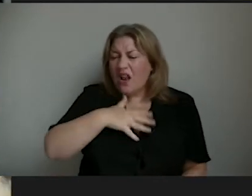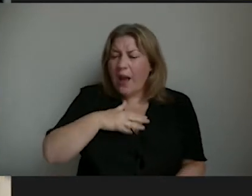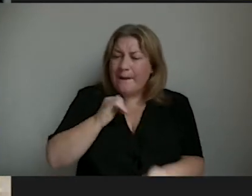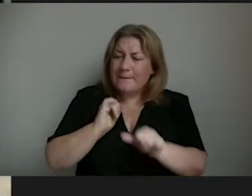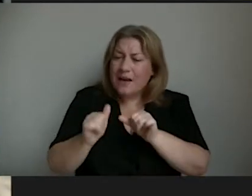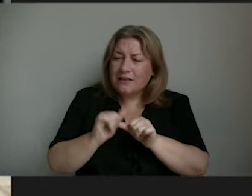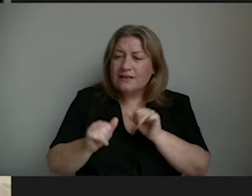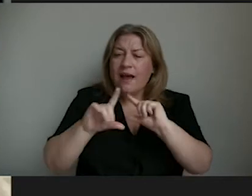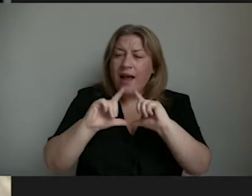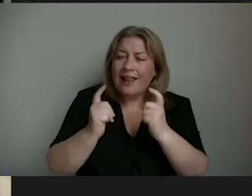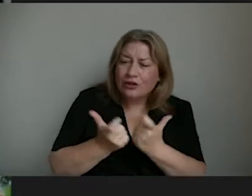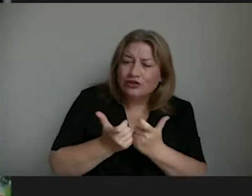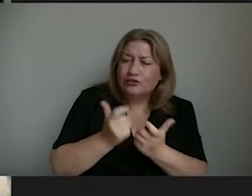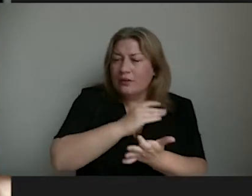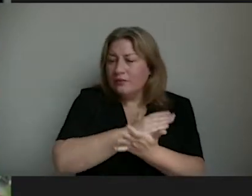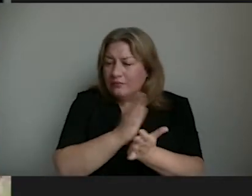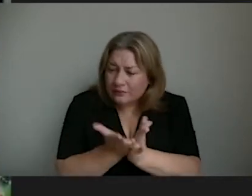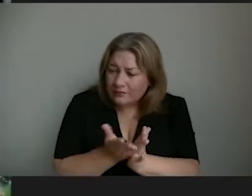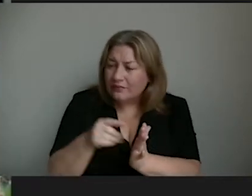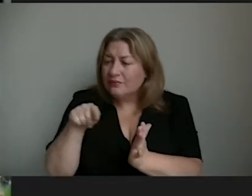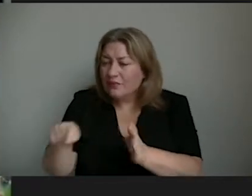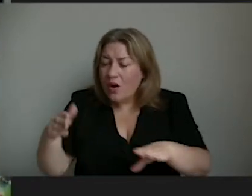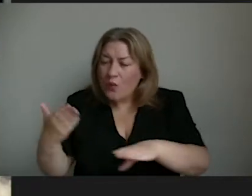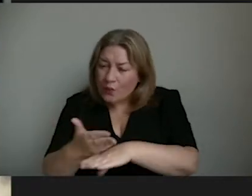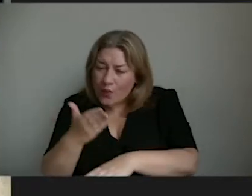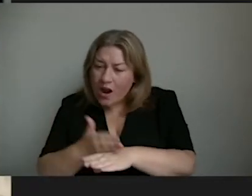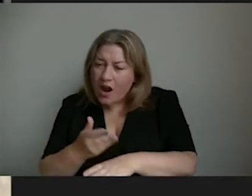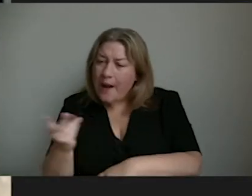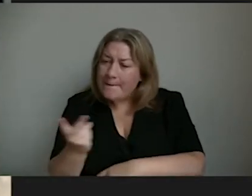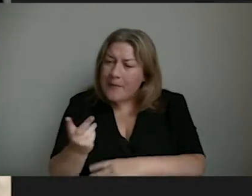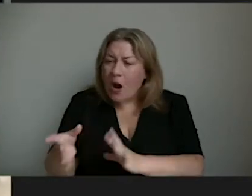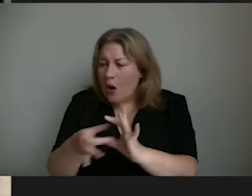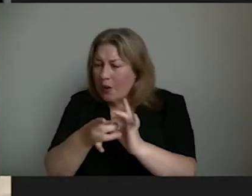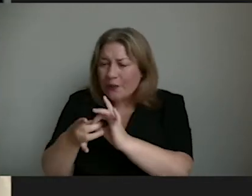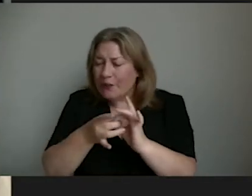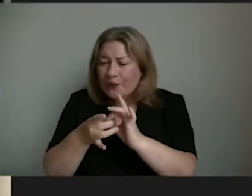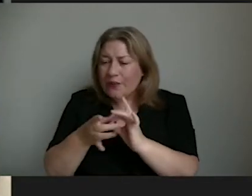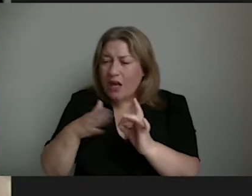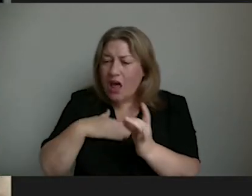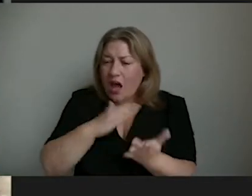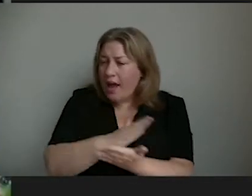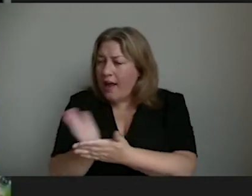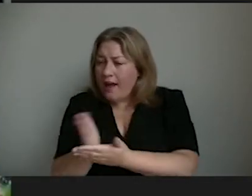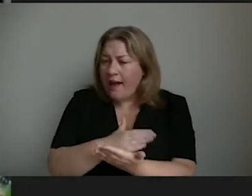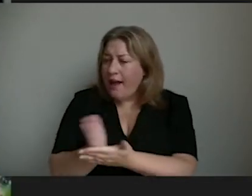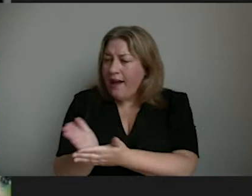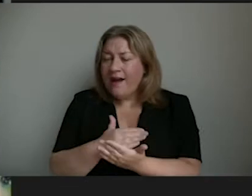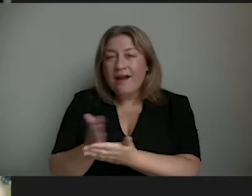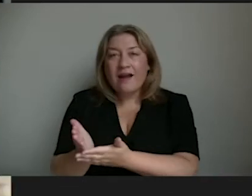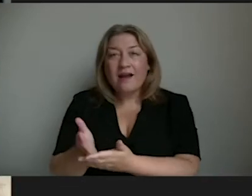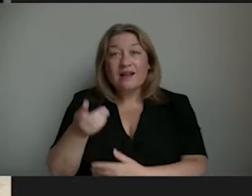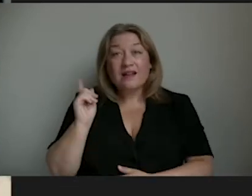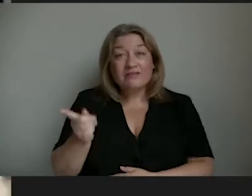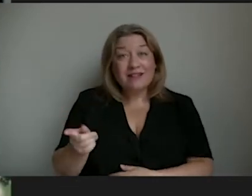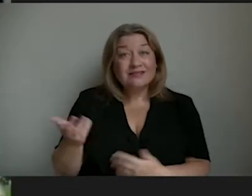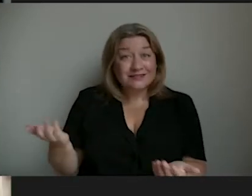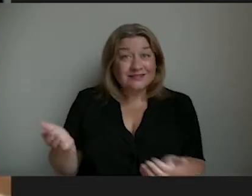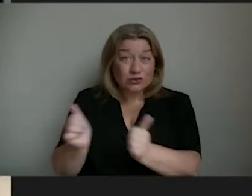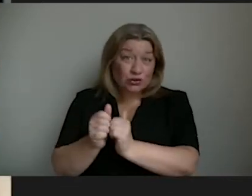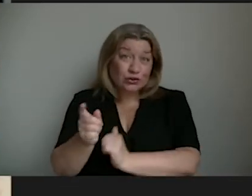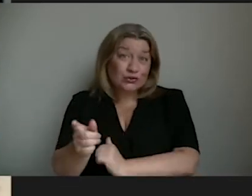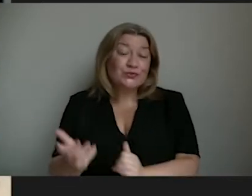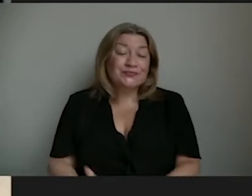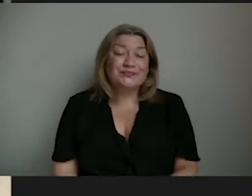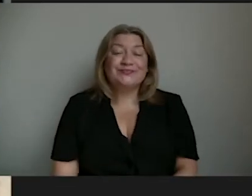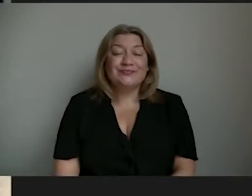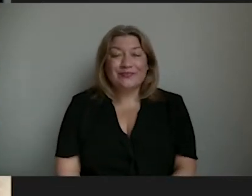think that you would rather kind of learn bits in the classroom and then translate that in the workplace and see how kind of what you're